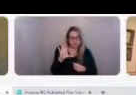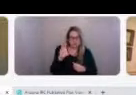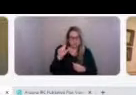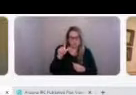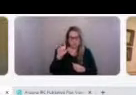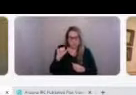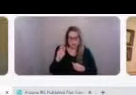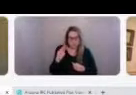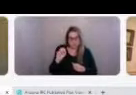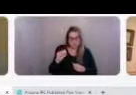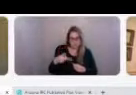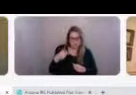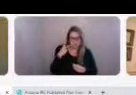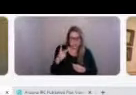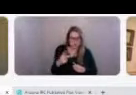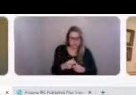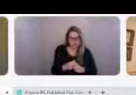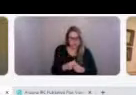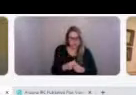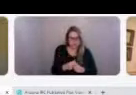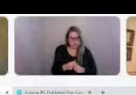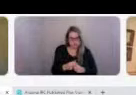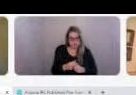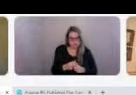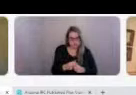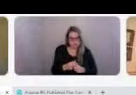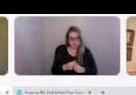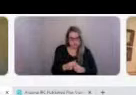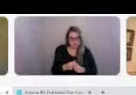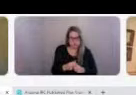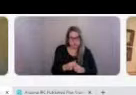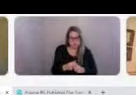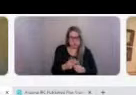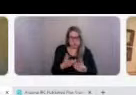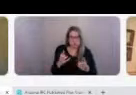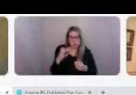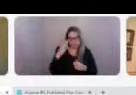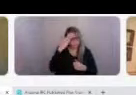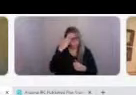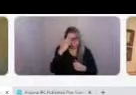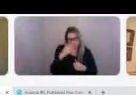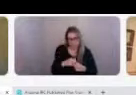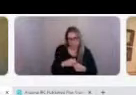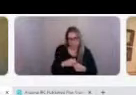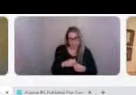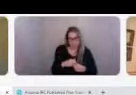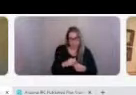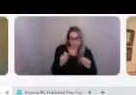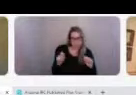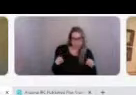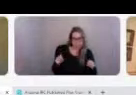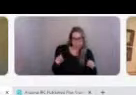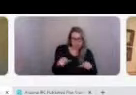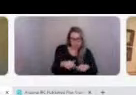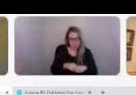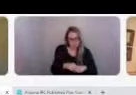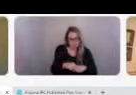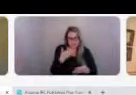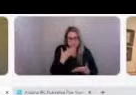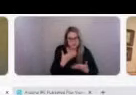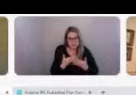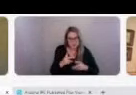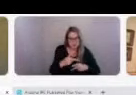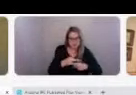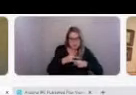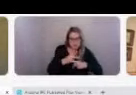western areas with that um and beyond that though i just wanted to note that uh where possible i think it would be good to keep